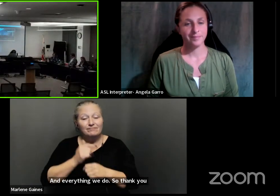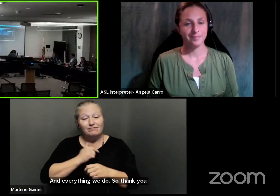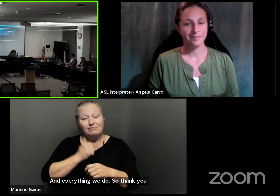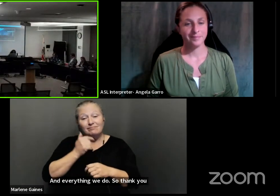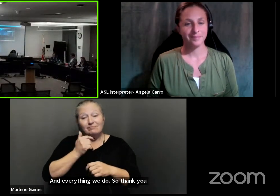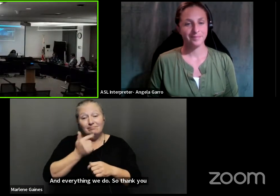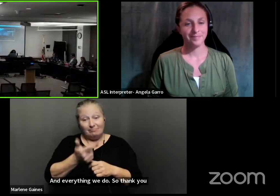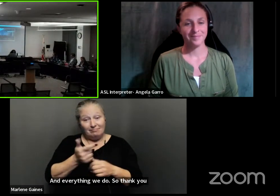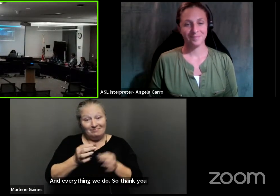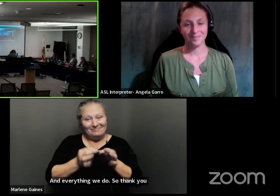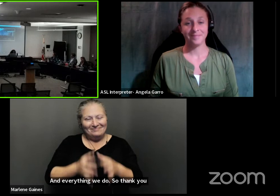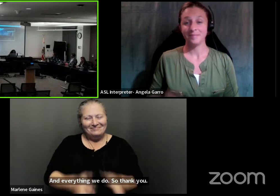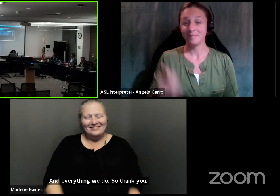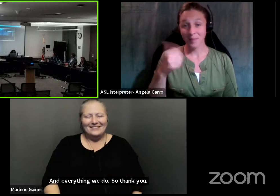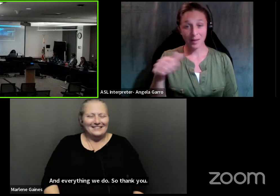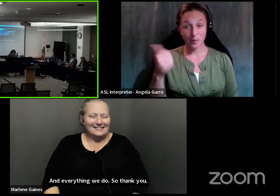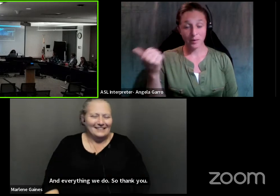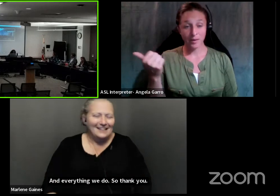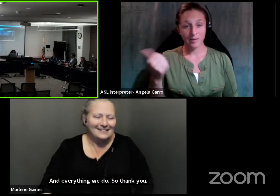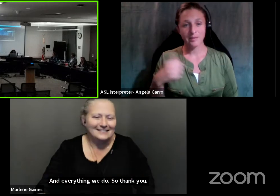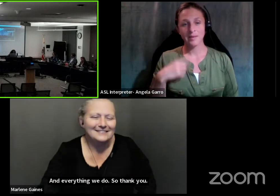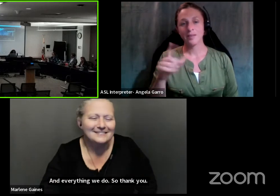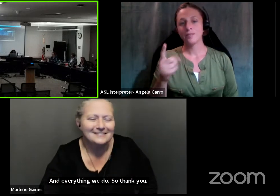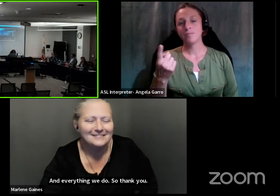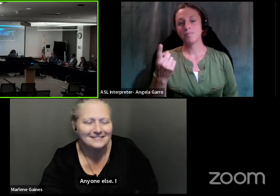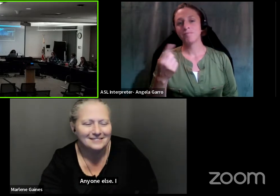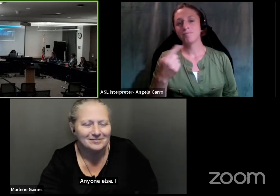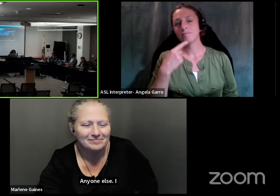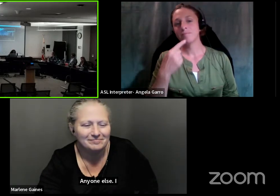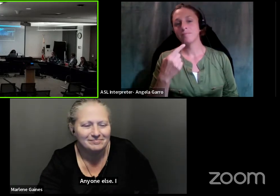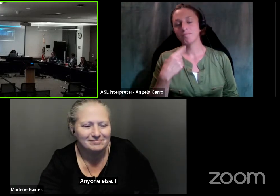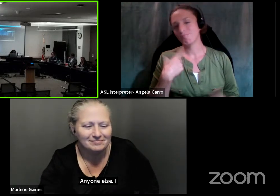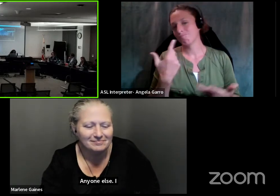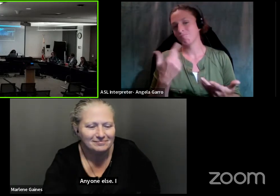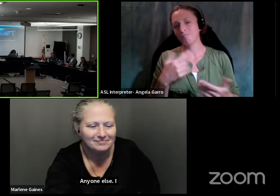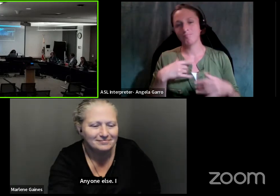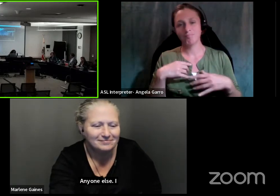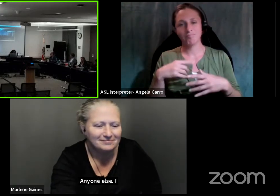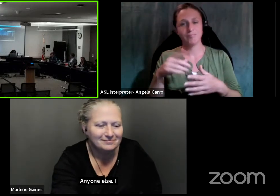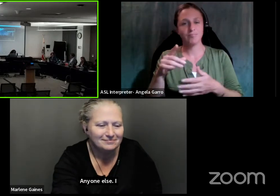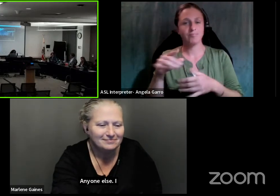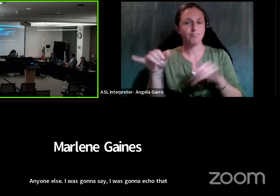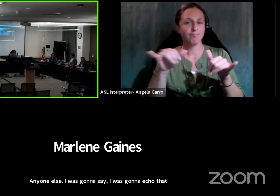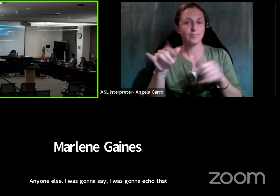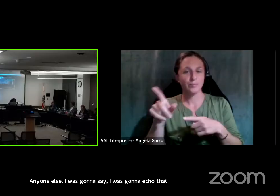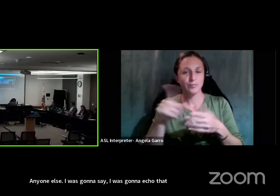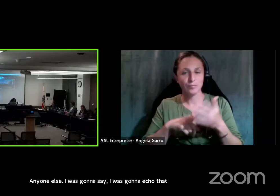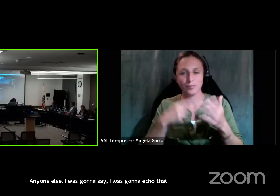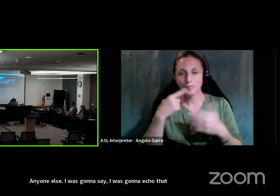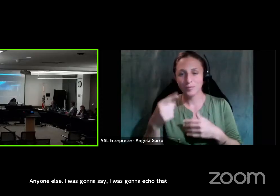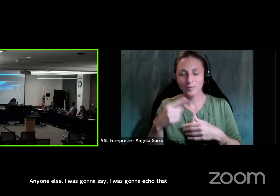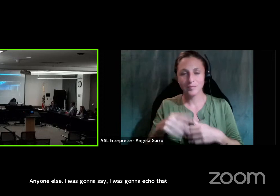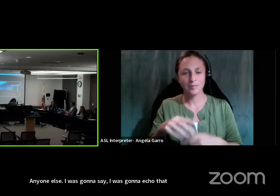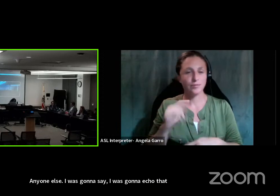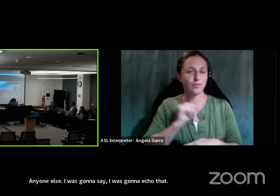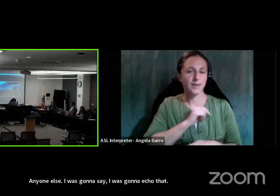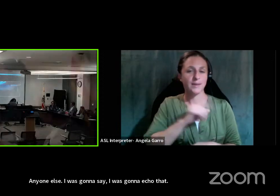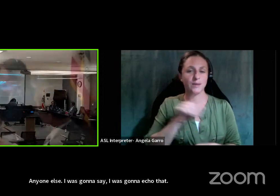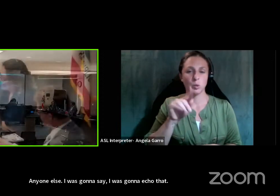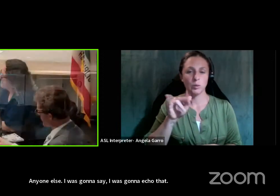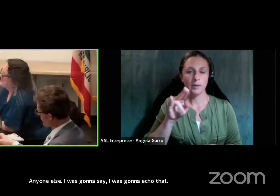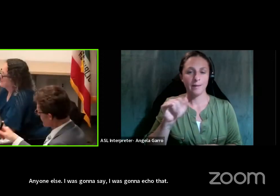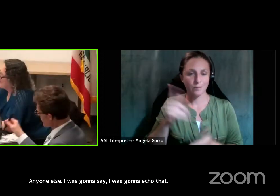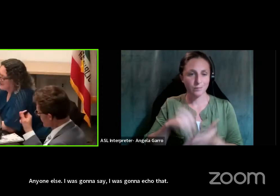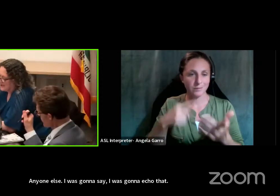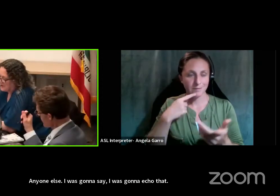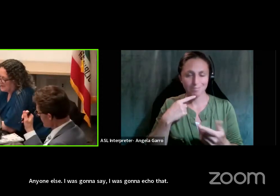Anyone else? I was just gonna echo that, what Trustee Zuniga said, that